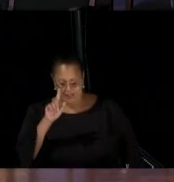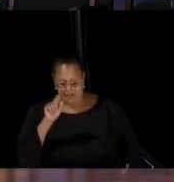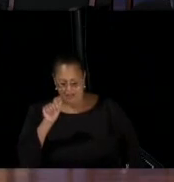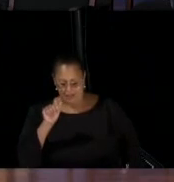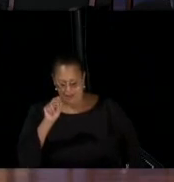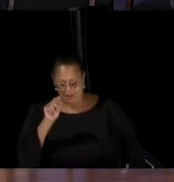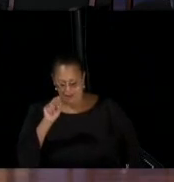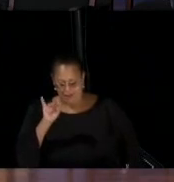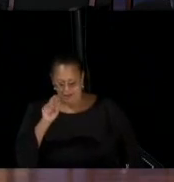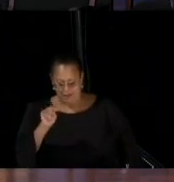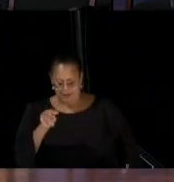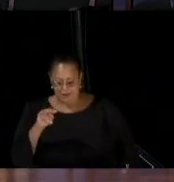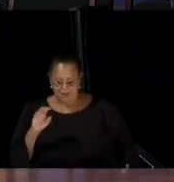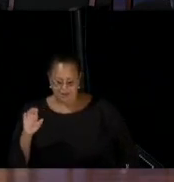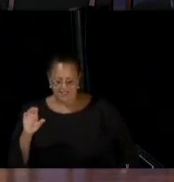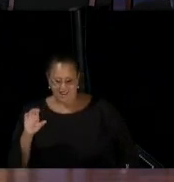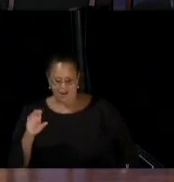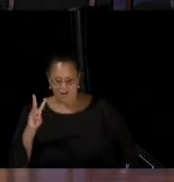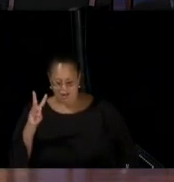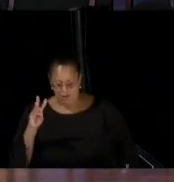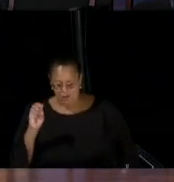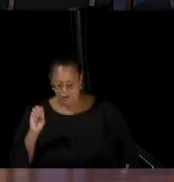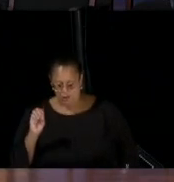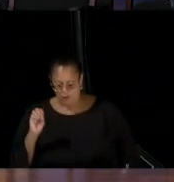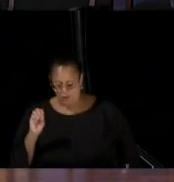Elena Carolyn Webker.